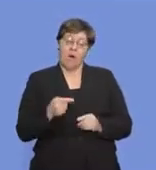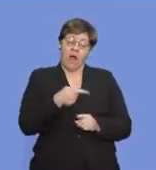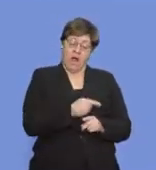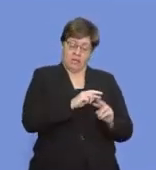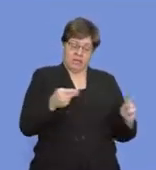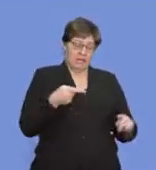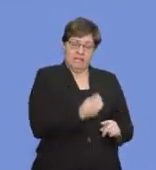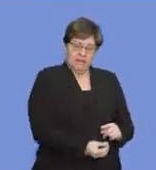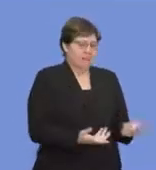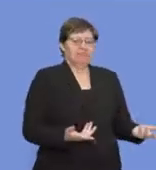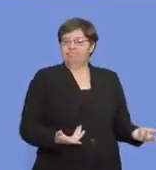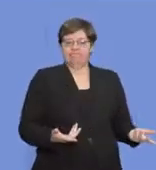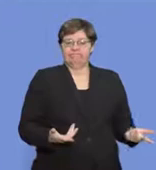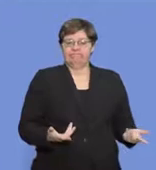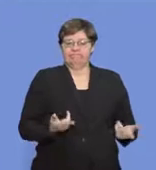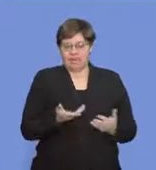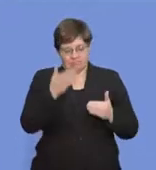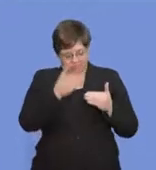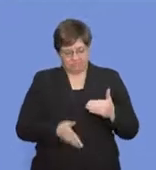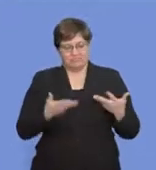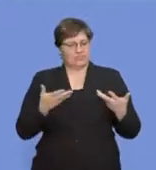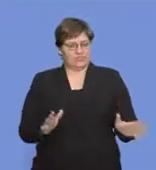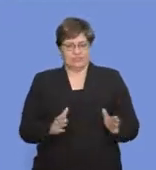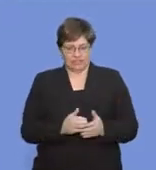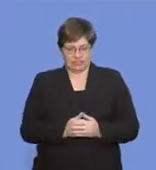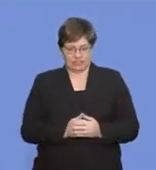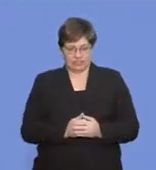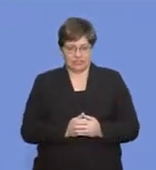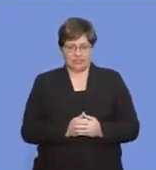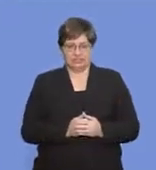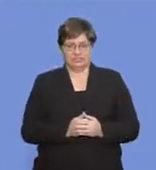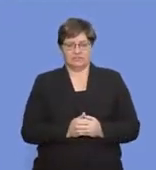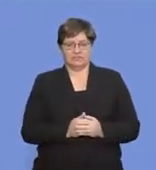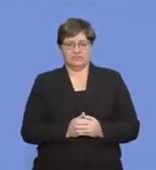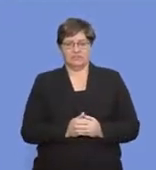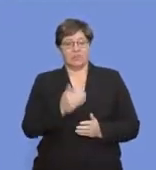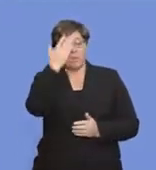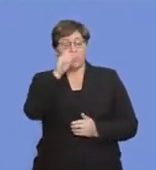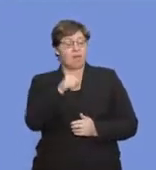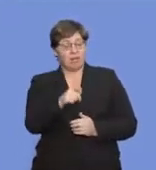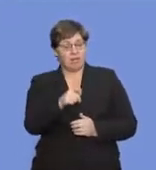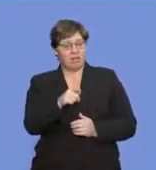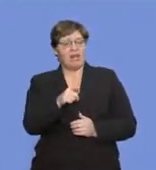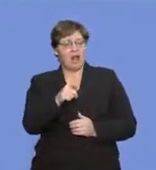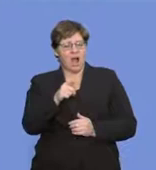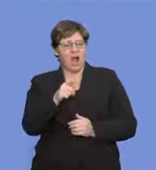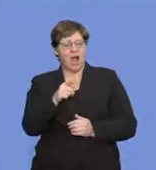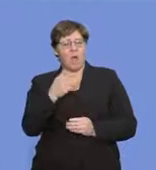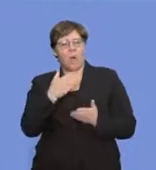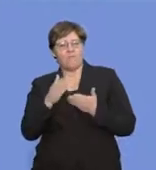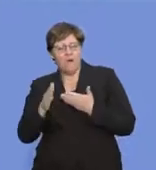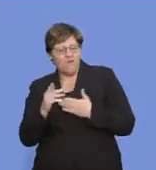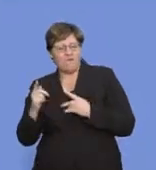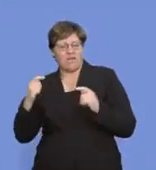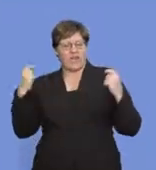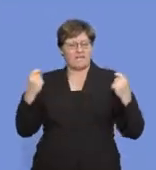that species or those organisms on Earth. And we know we have extinction events, and we've